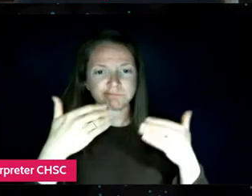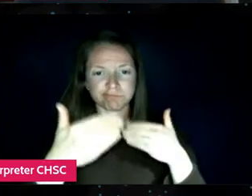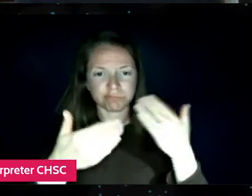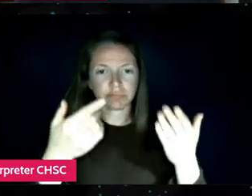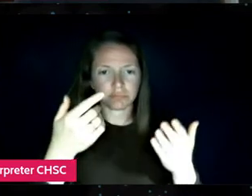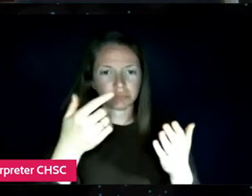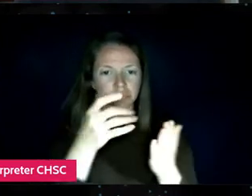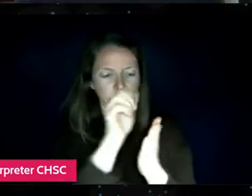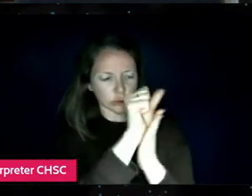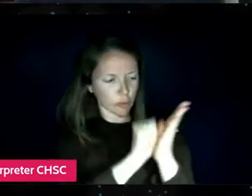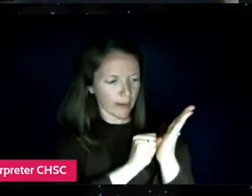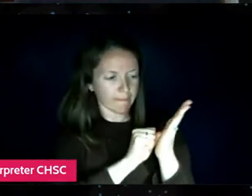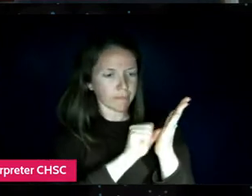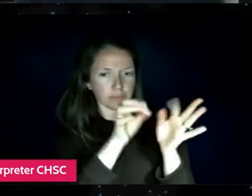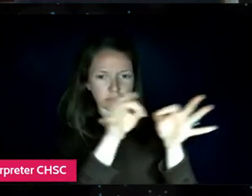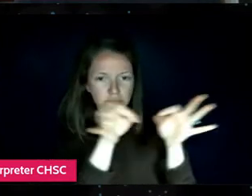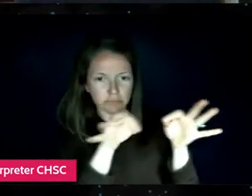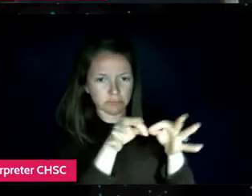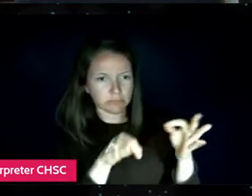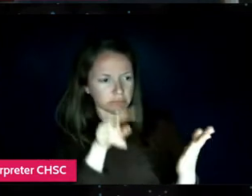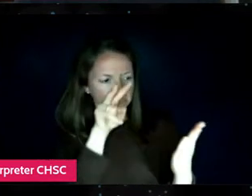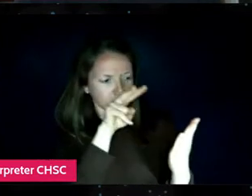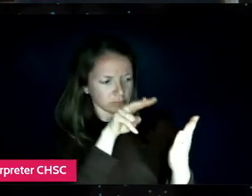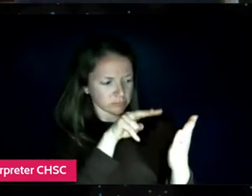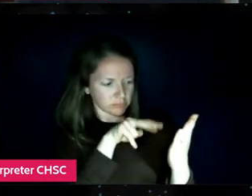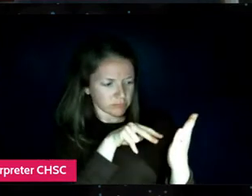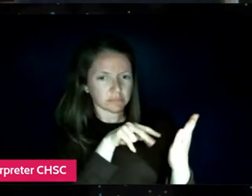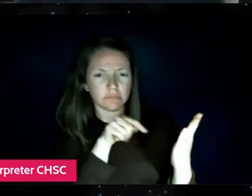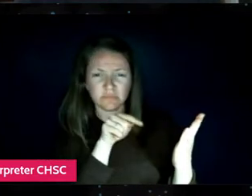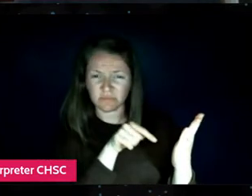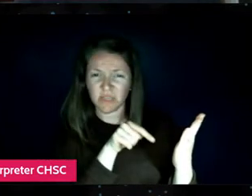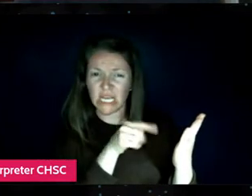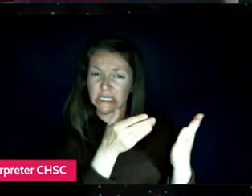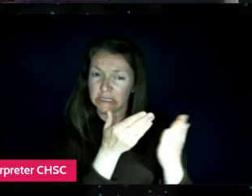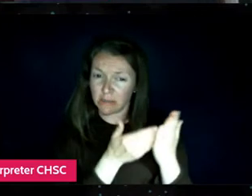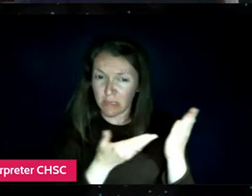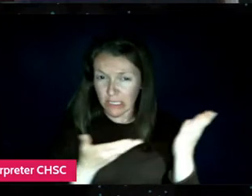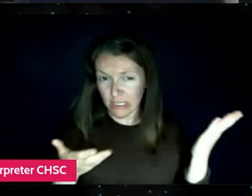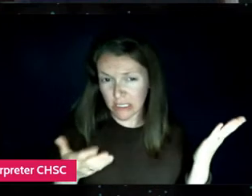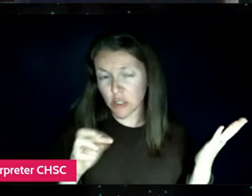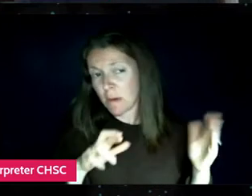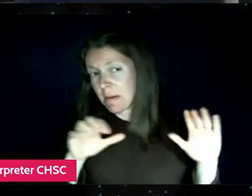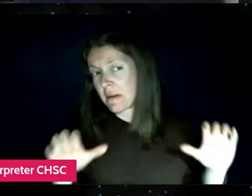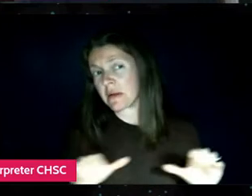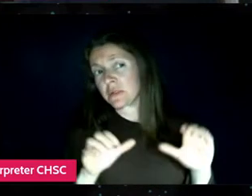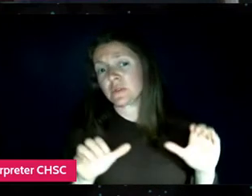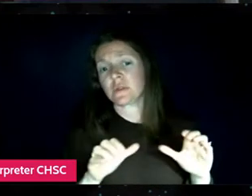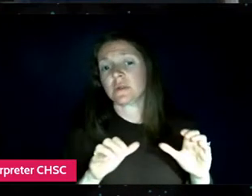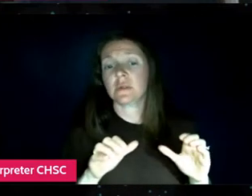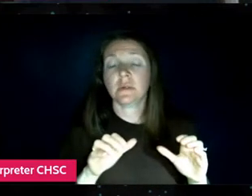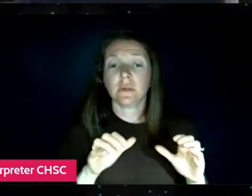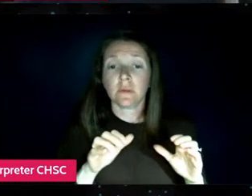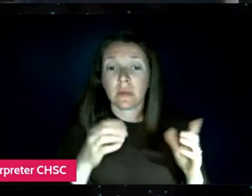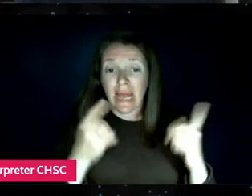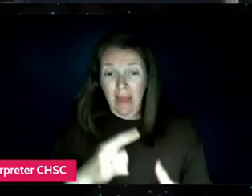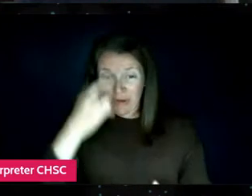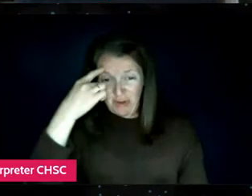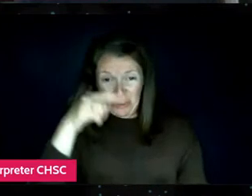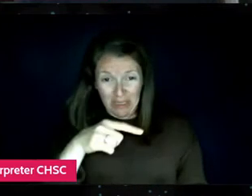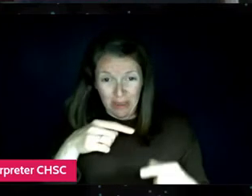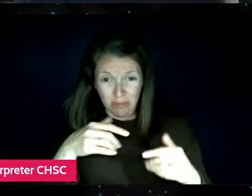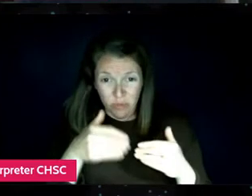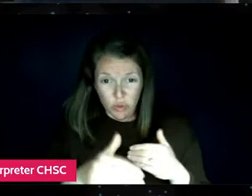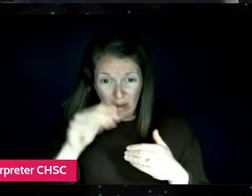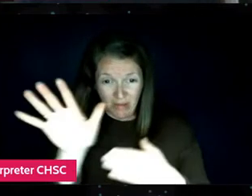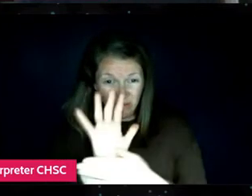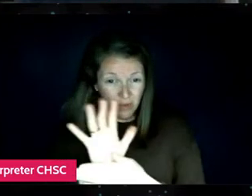page in your screenplay, were there things, actions that happened for him throughout the